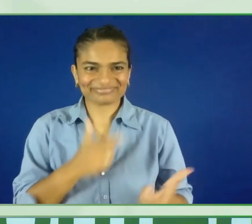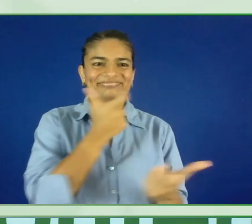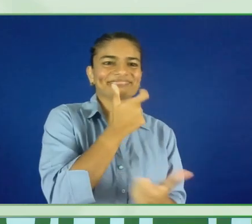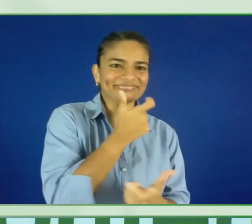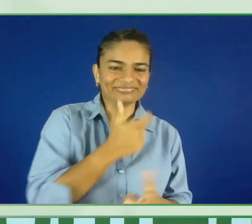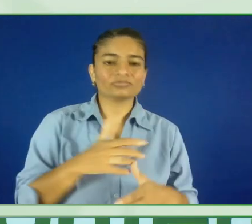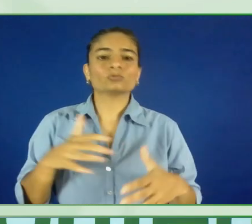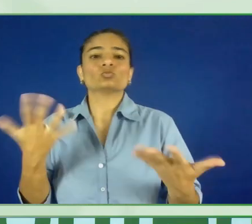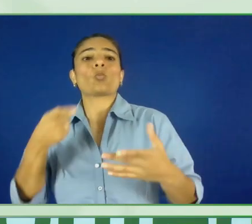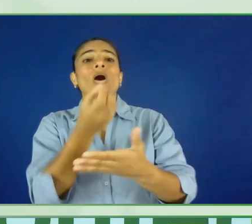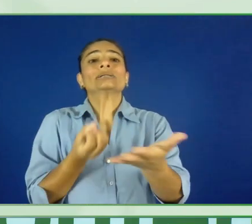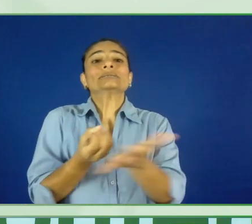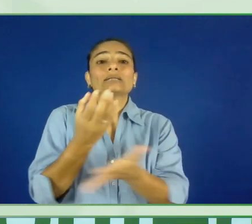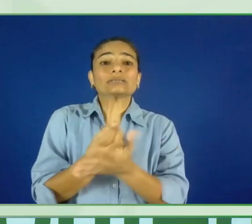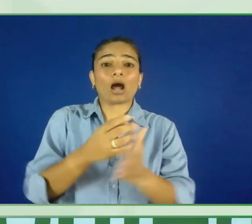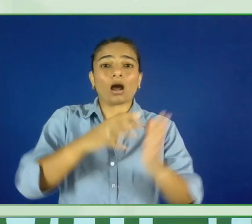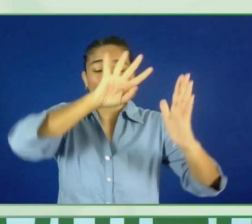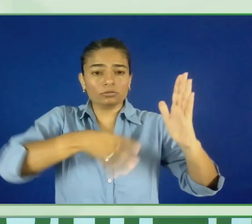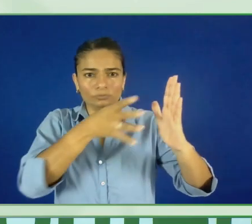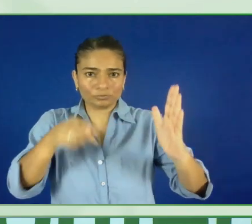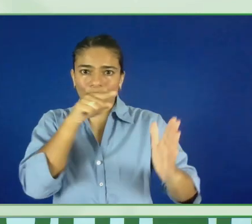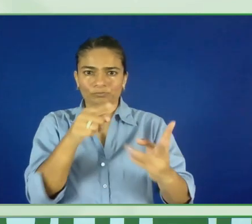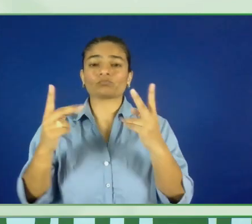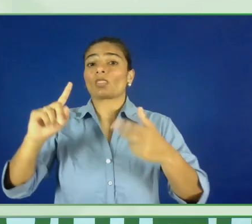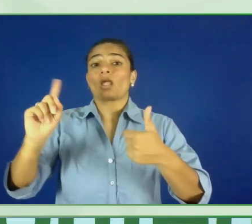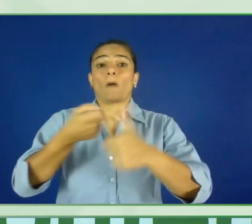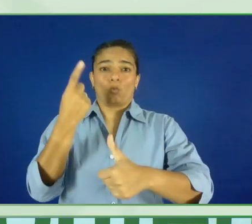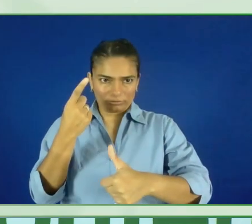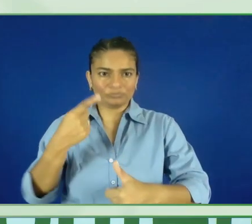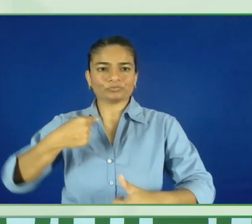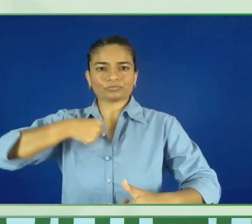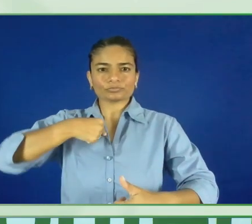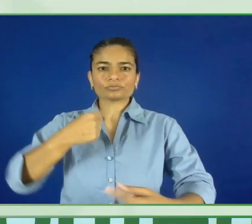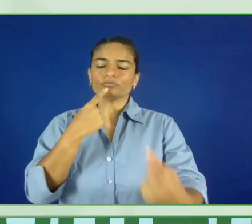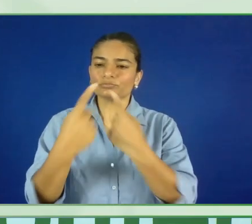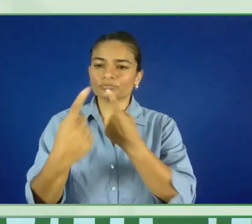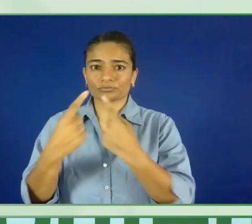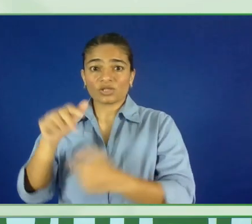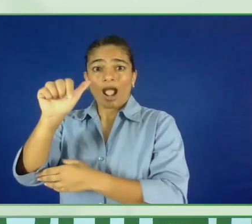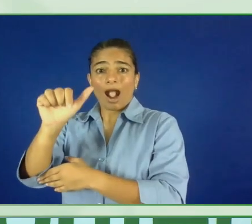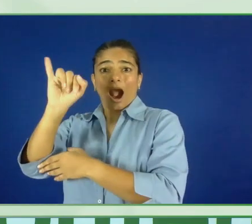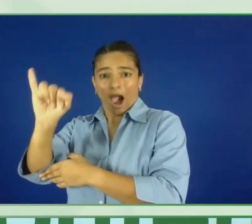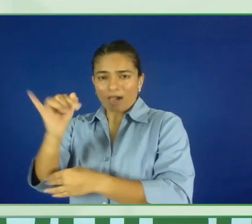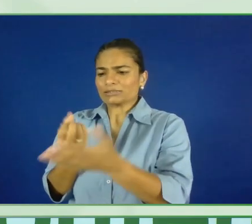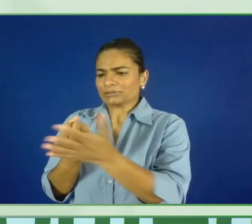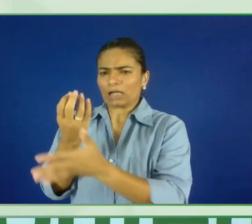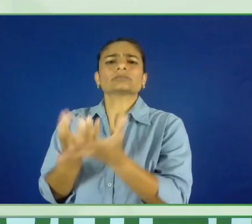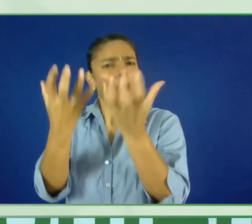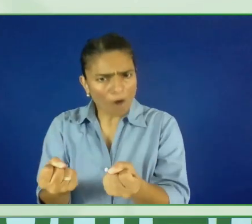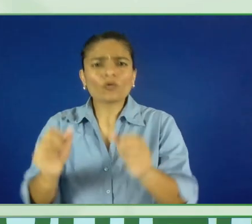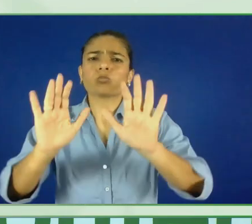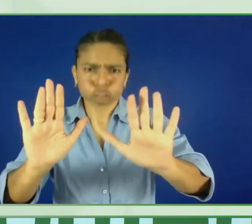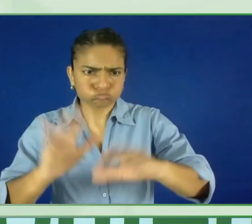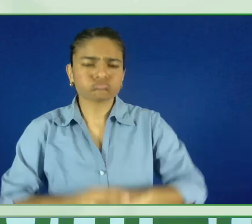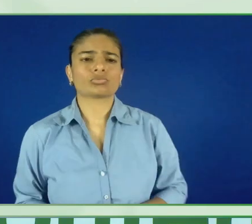tools, both as technology makers and consumers, to know that there is a lot more that happens